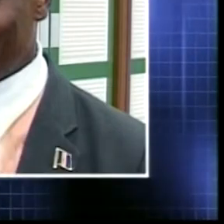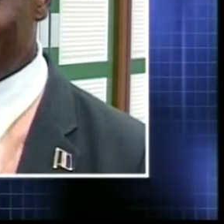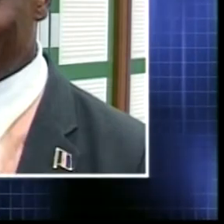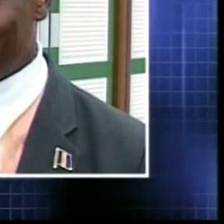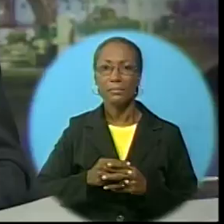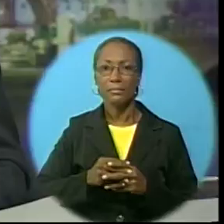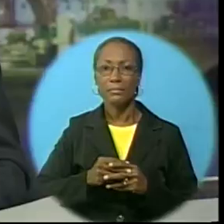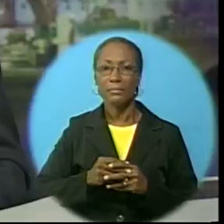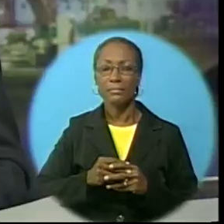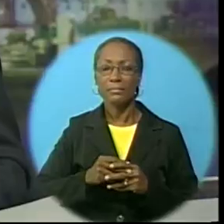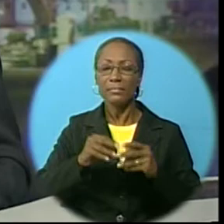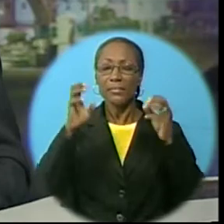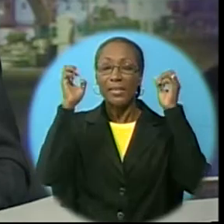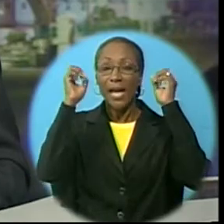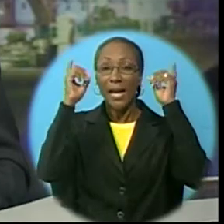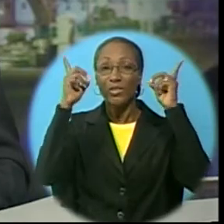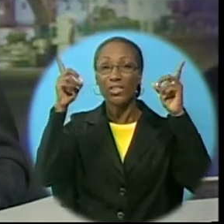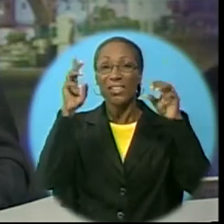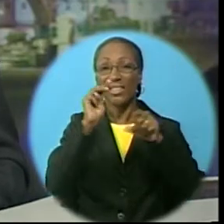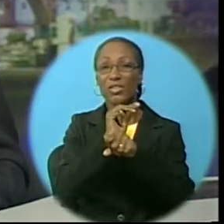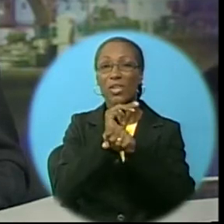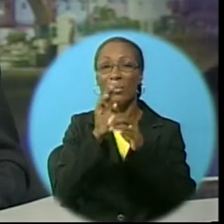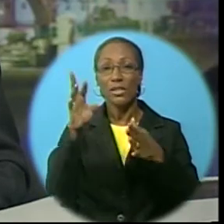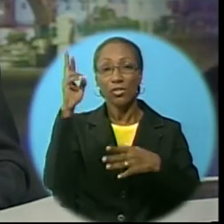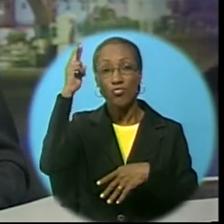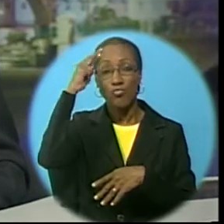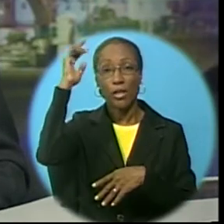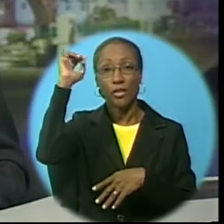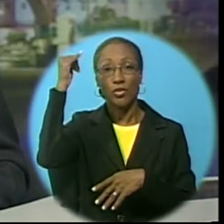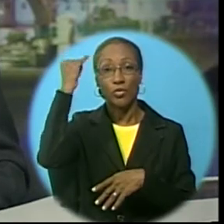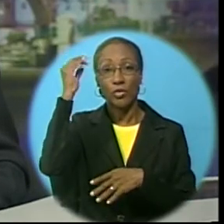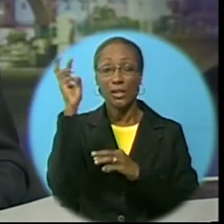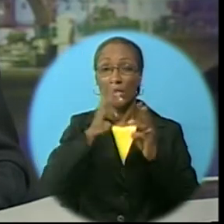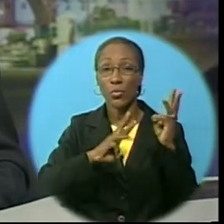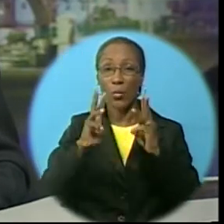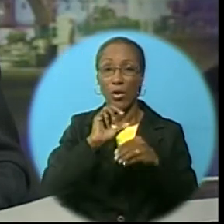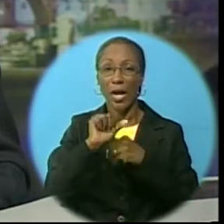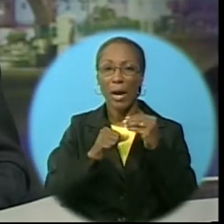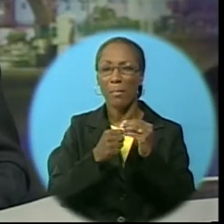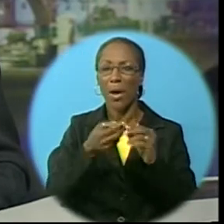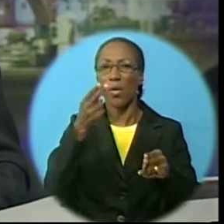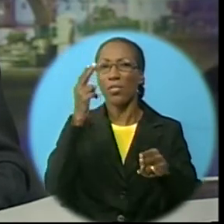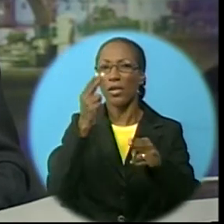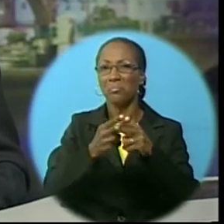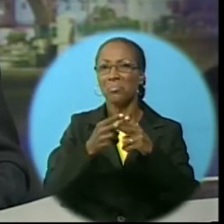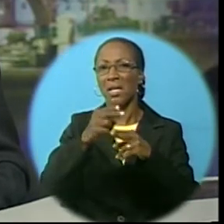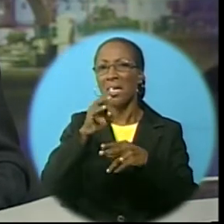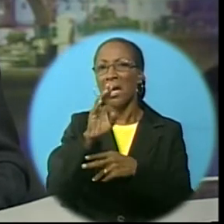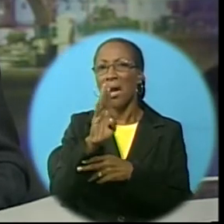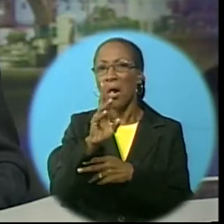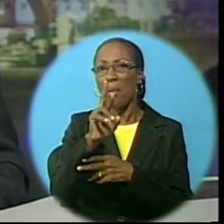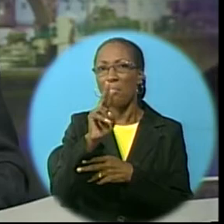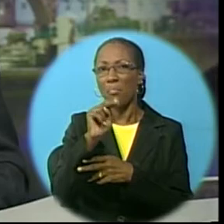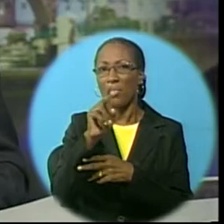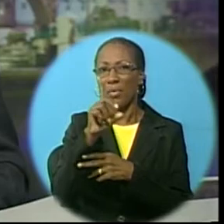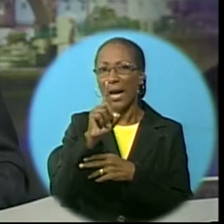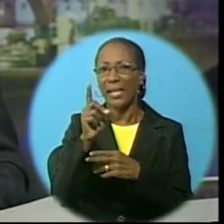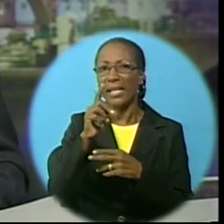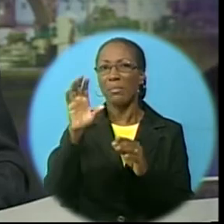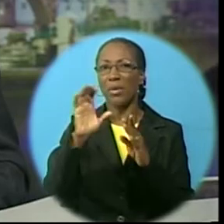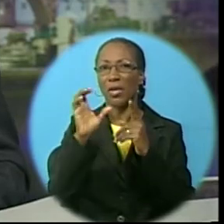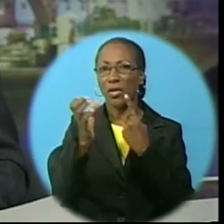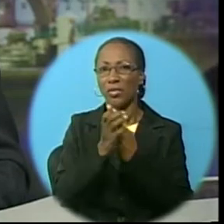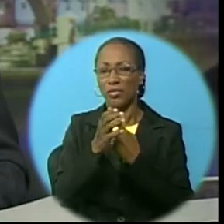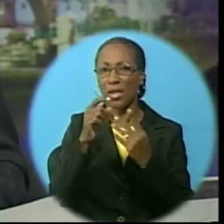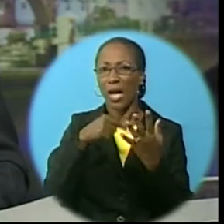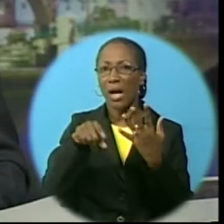on. Education Minister Ronald Jones is worried about the brand name culture being cultivated among school children in